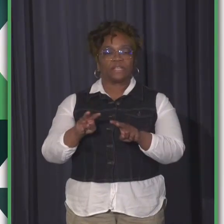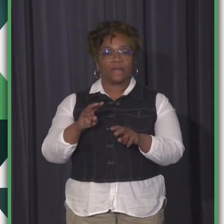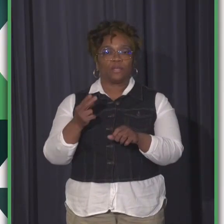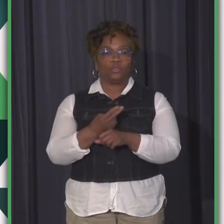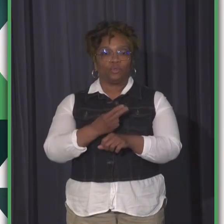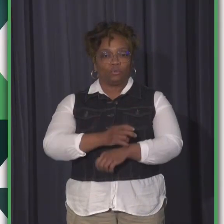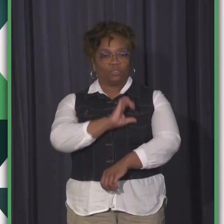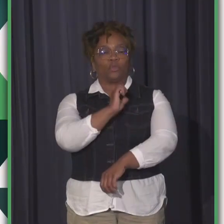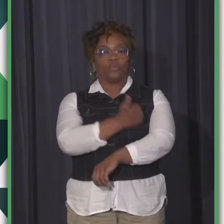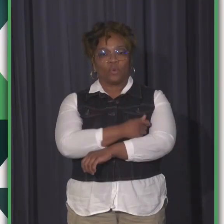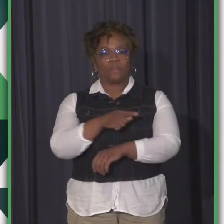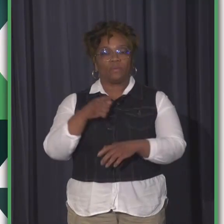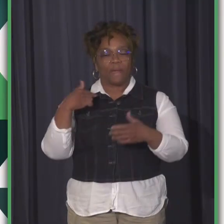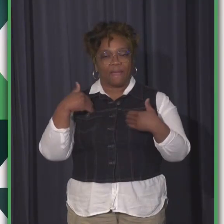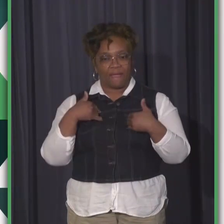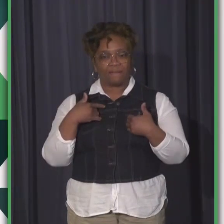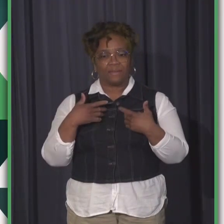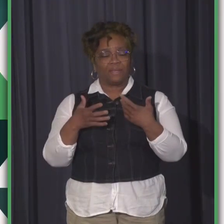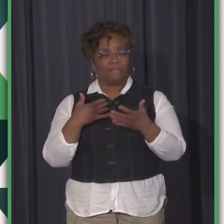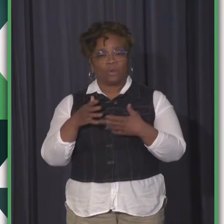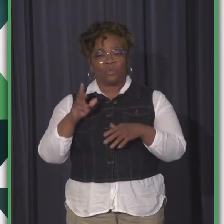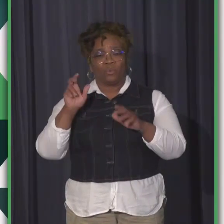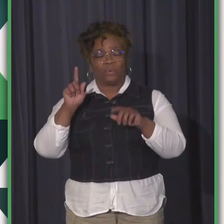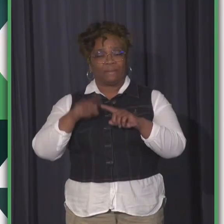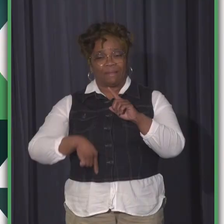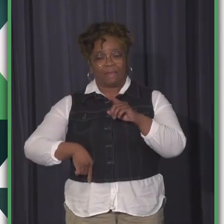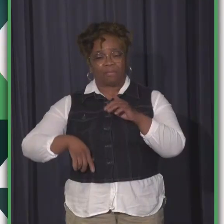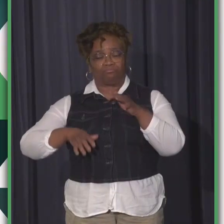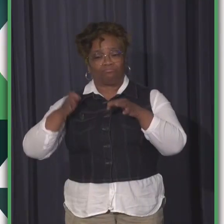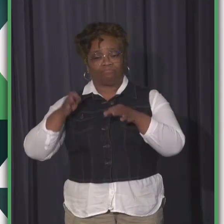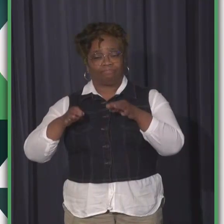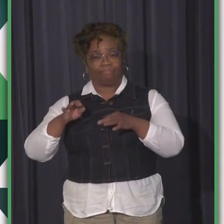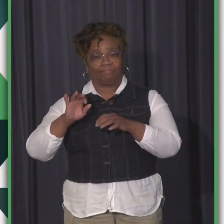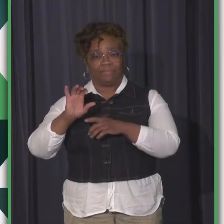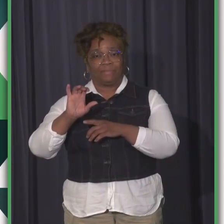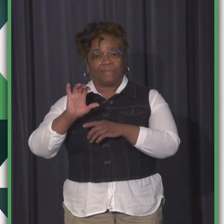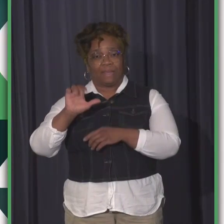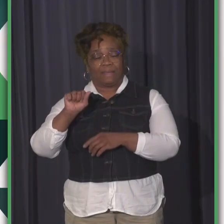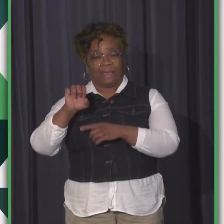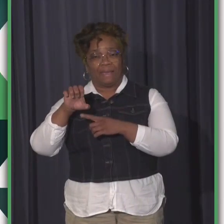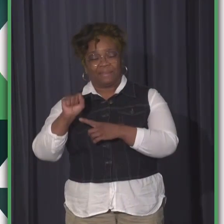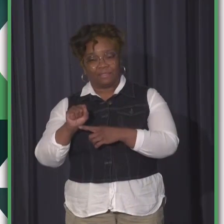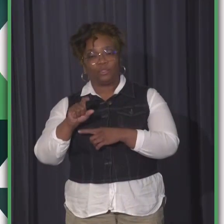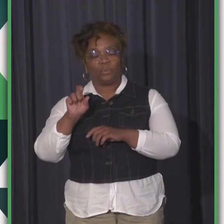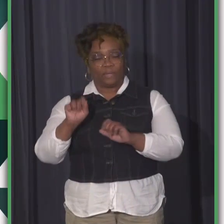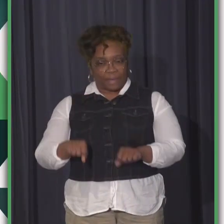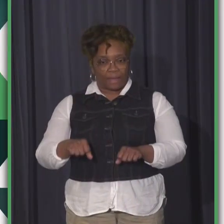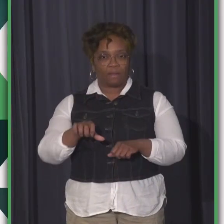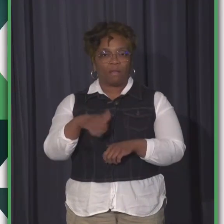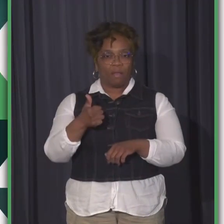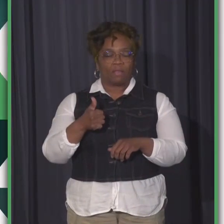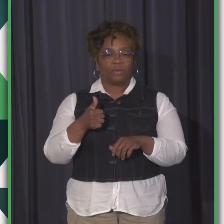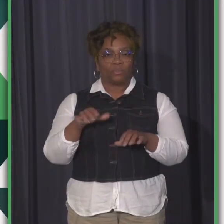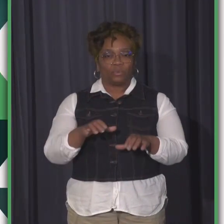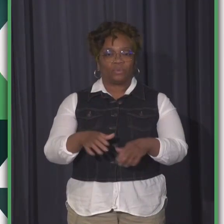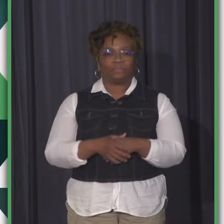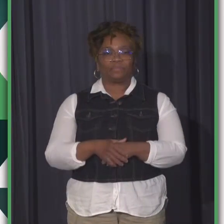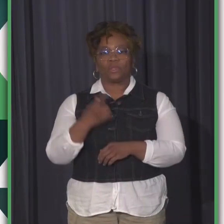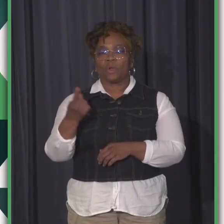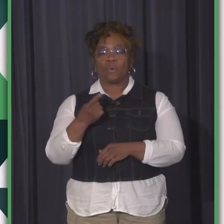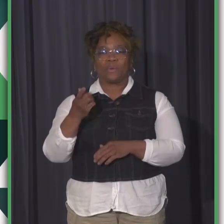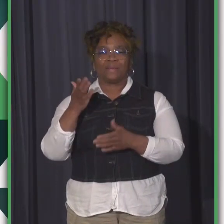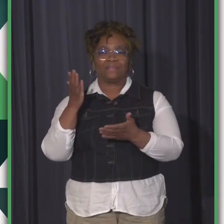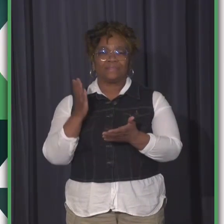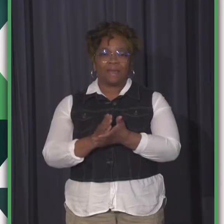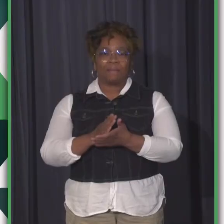authority it does have. Even if you can't adjudicate cases, you can't do things. And then the fact that y'all always trying to stop Commissioner Banks.